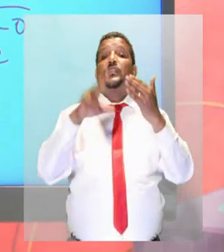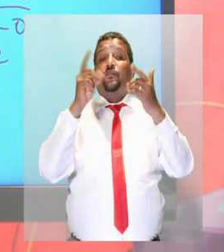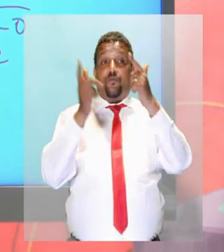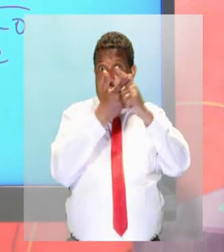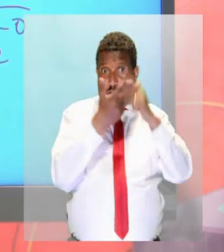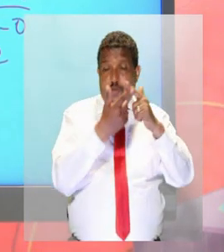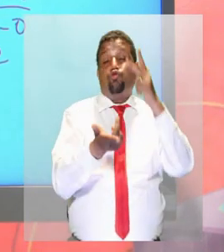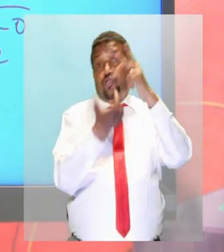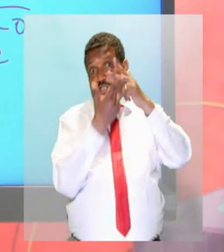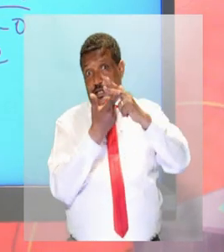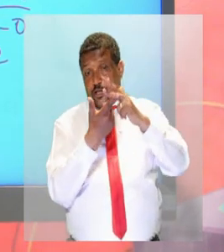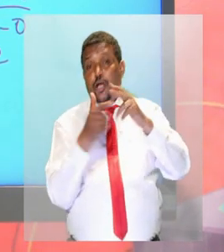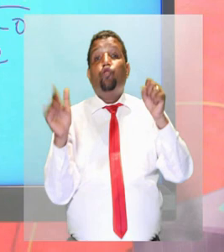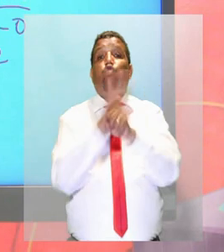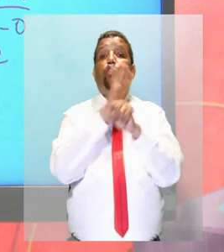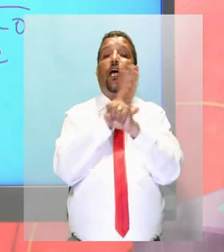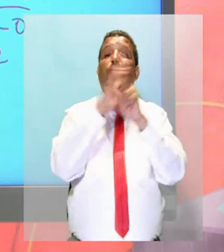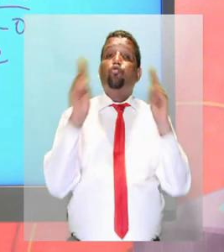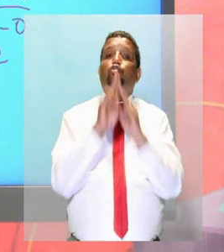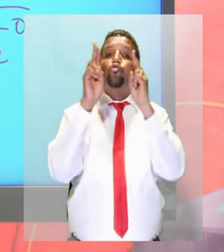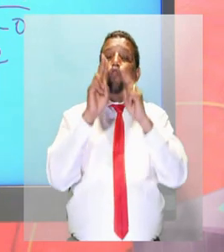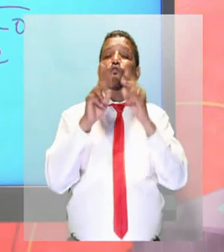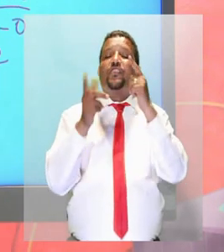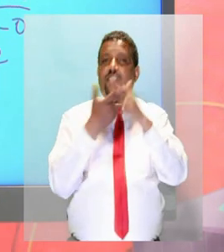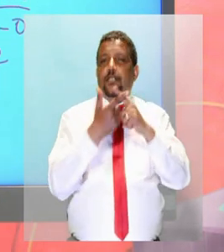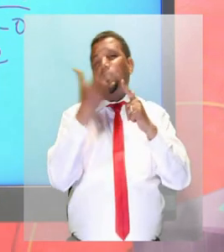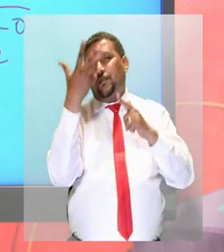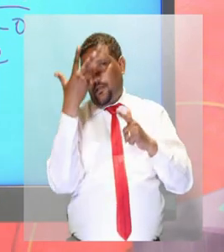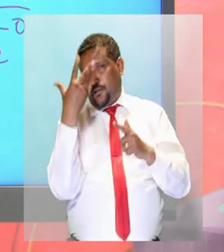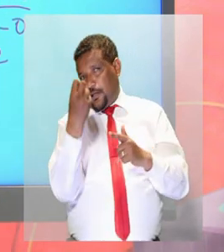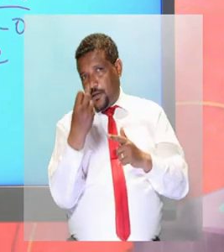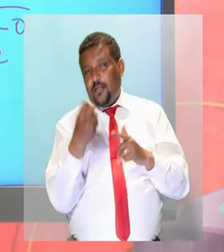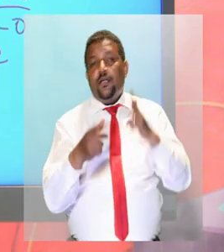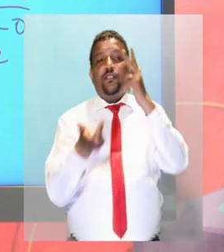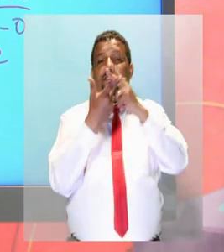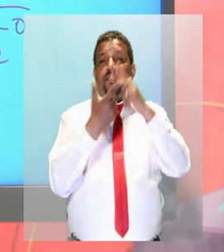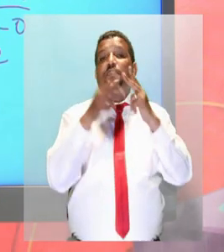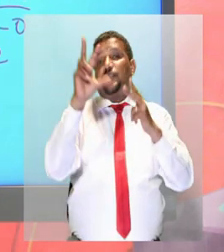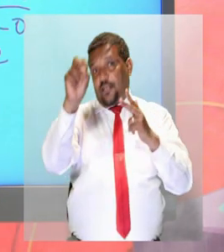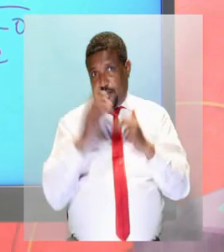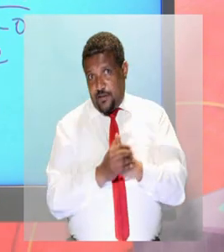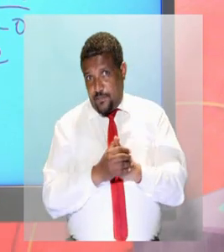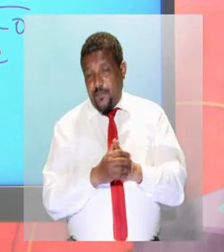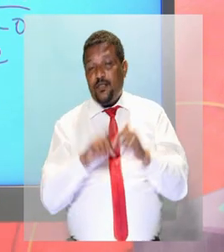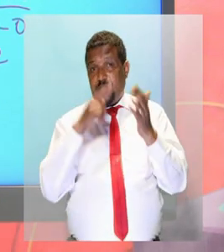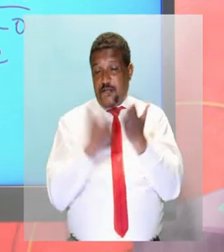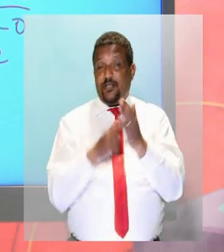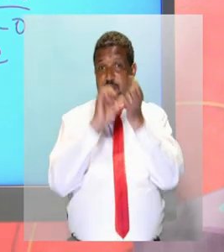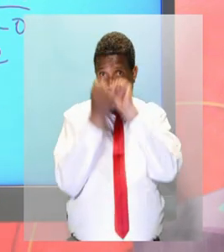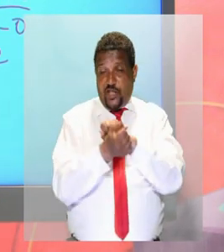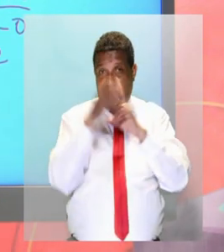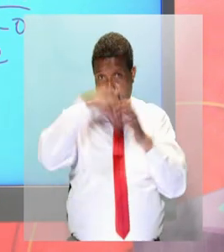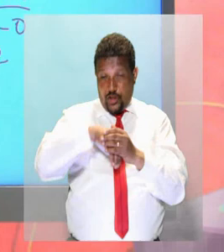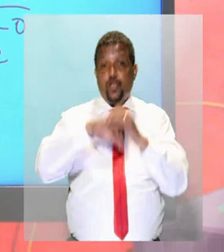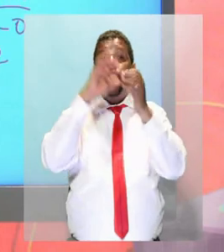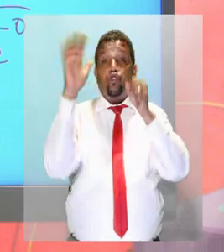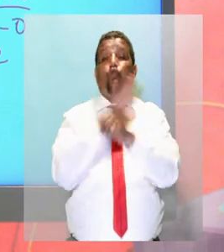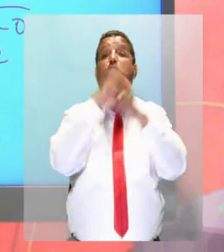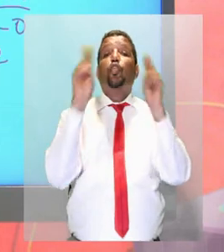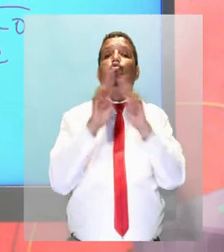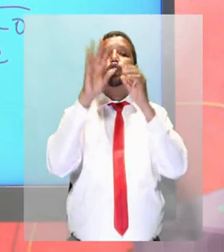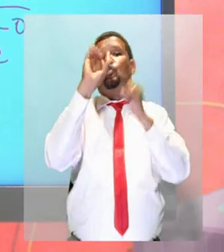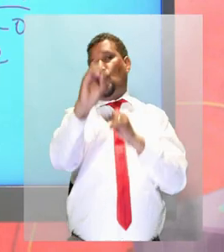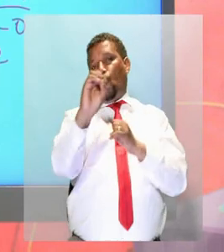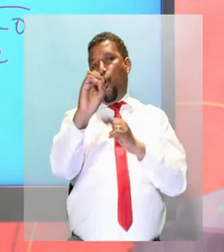the total utility of the second is 30 and the total utility of the third is 30. Hence, the change in the total utility is